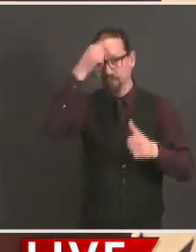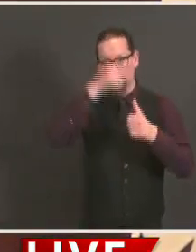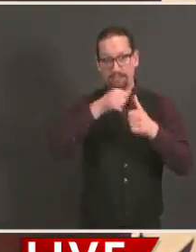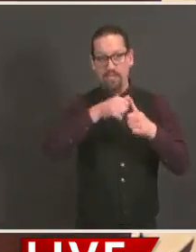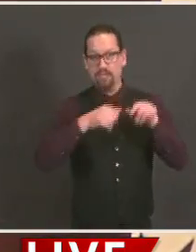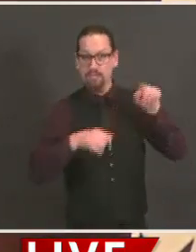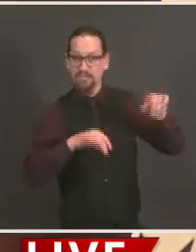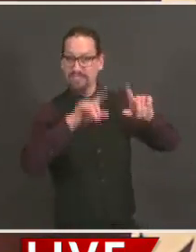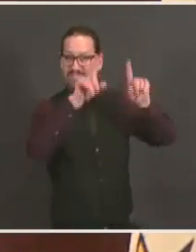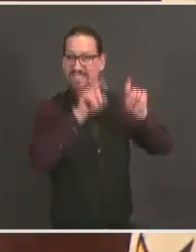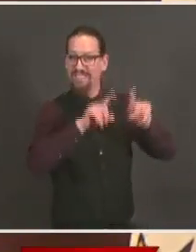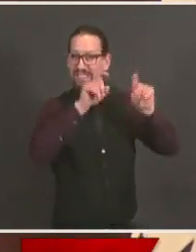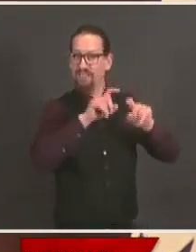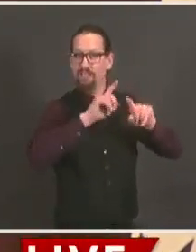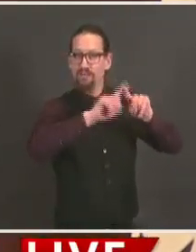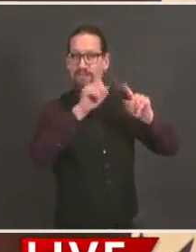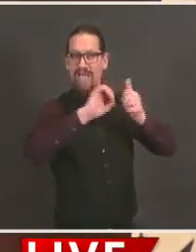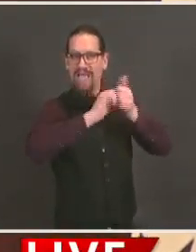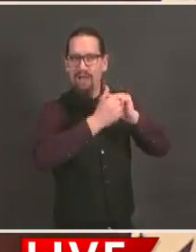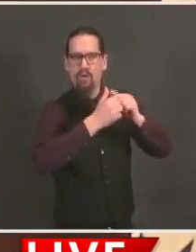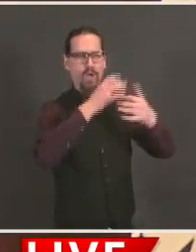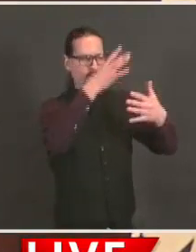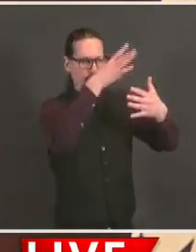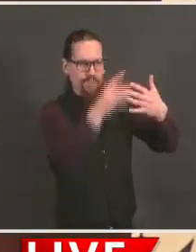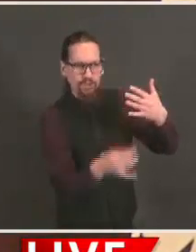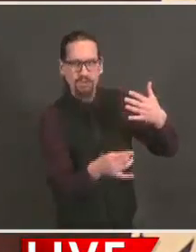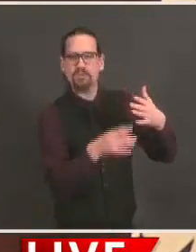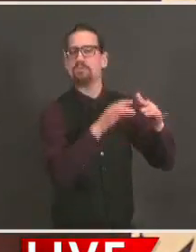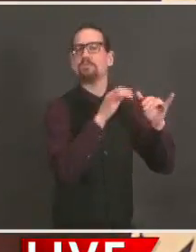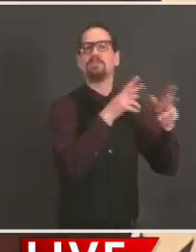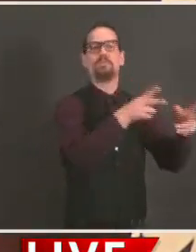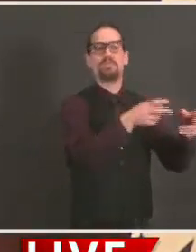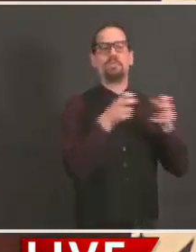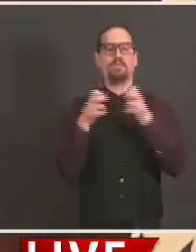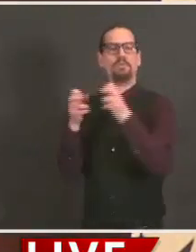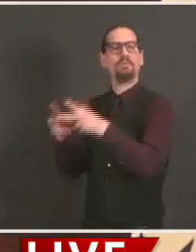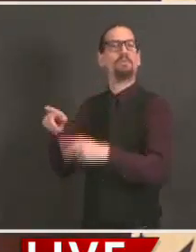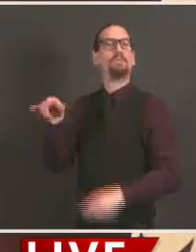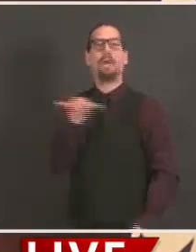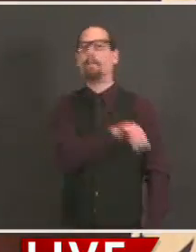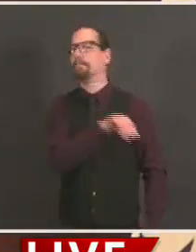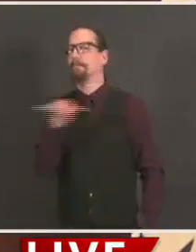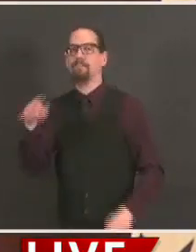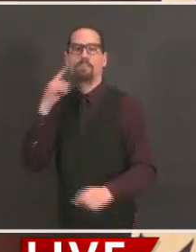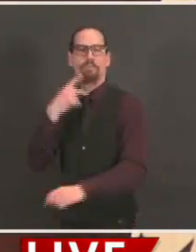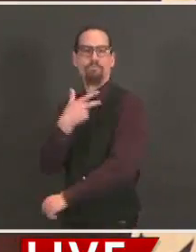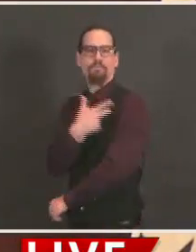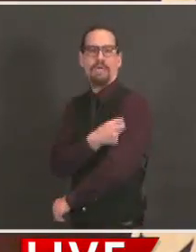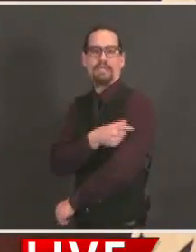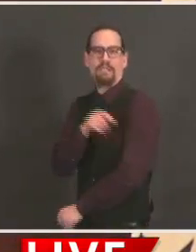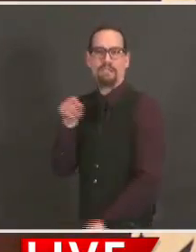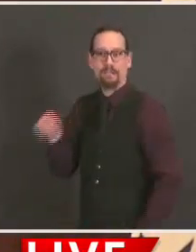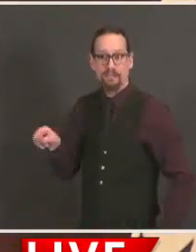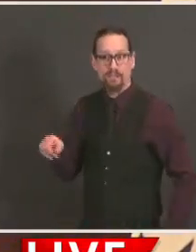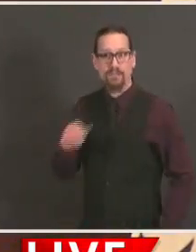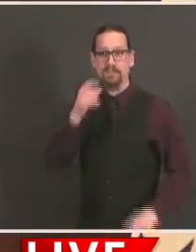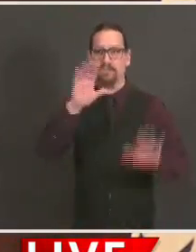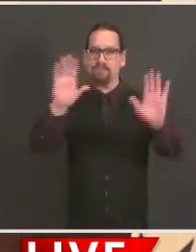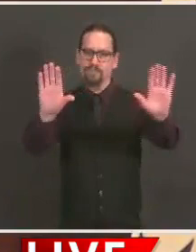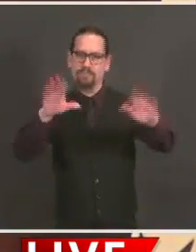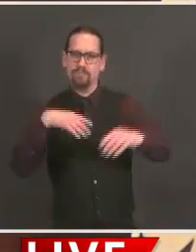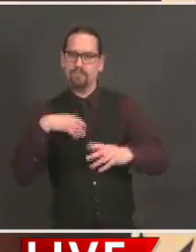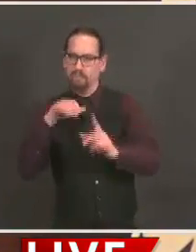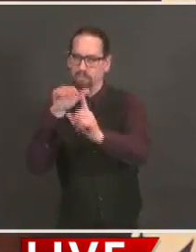want to say up front that people should be prepared to not get an appointment right away, necessarily.